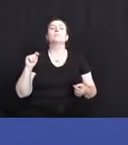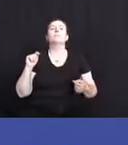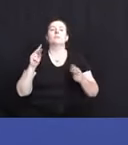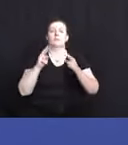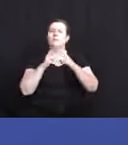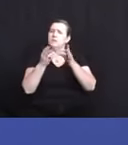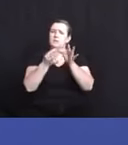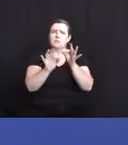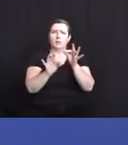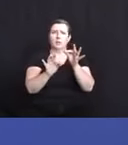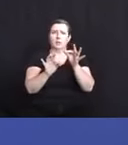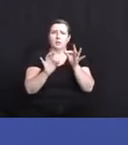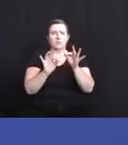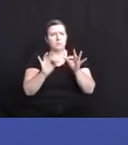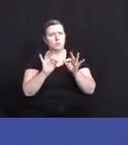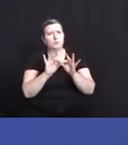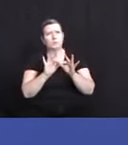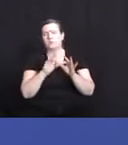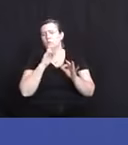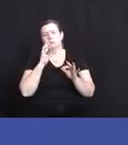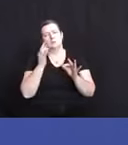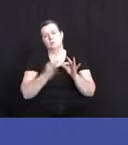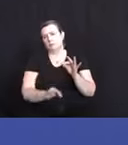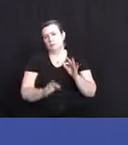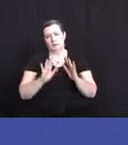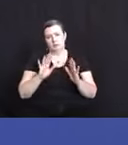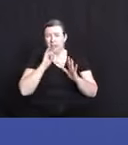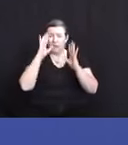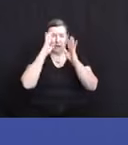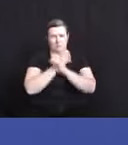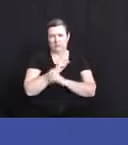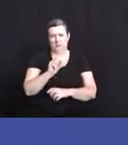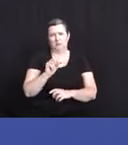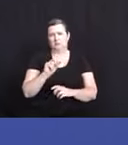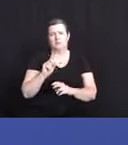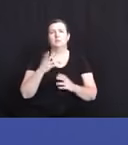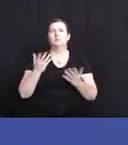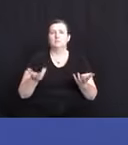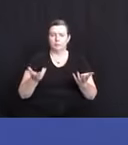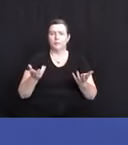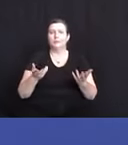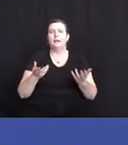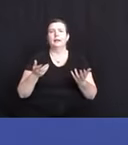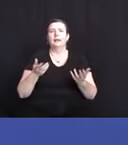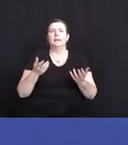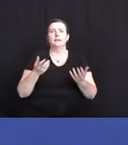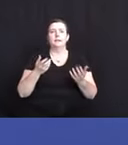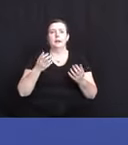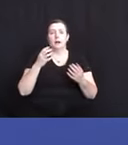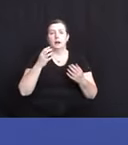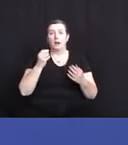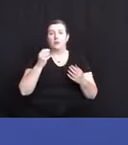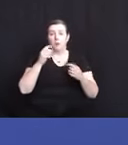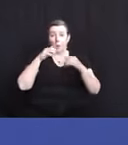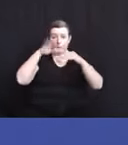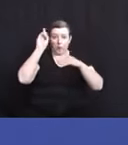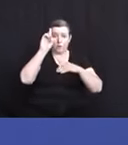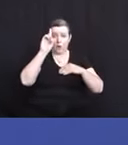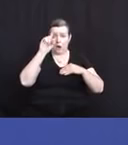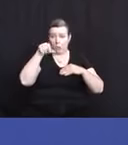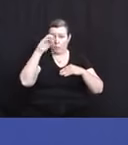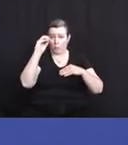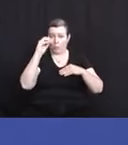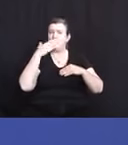why it's important and where the breakpoints are. Anything north of 1.0 is bad. Anything south